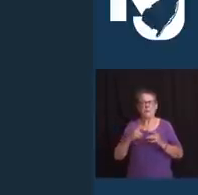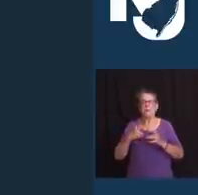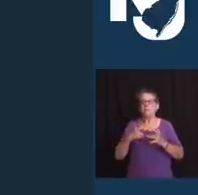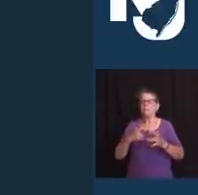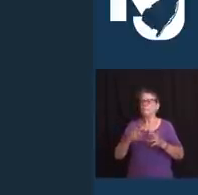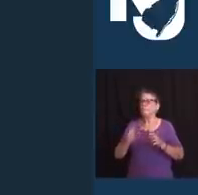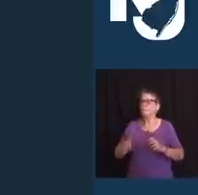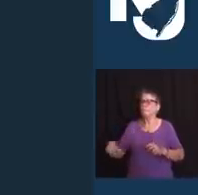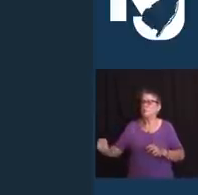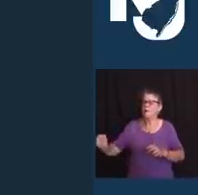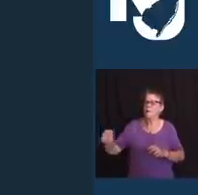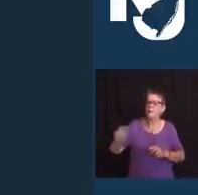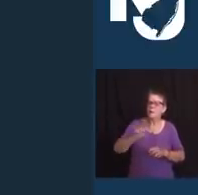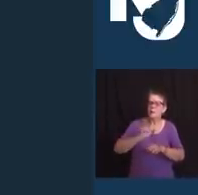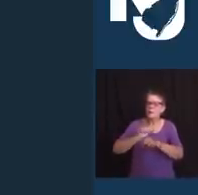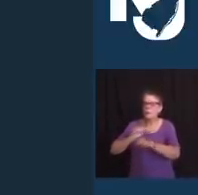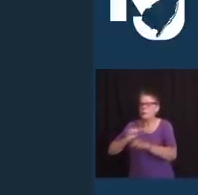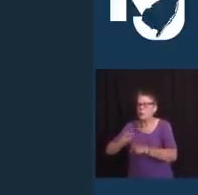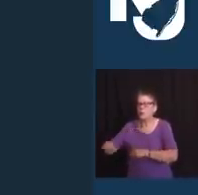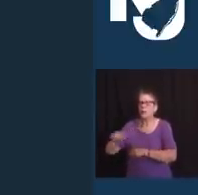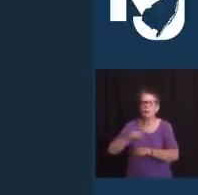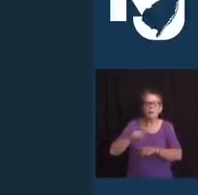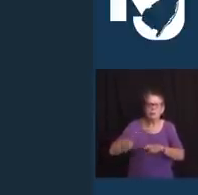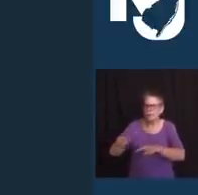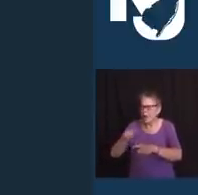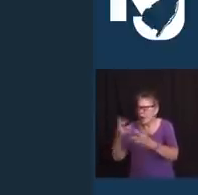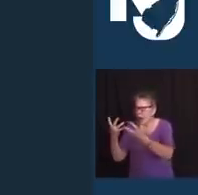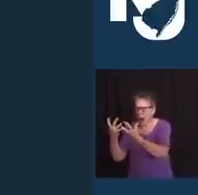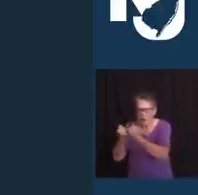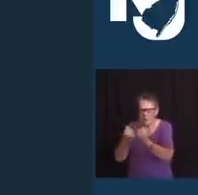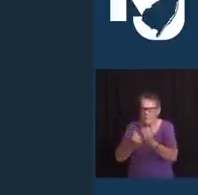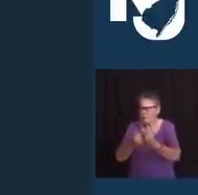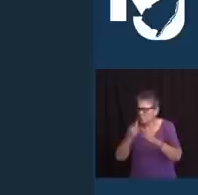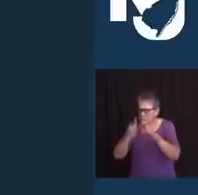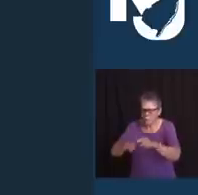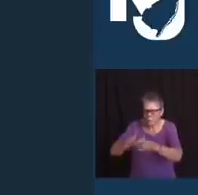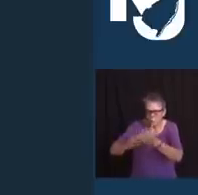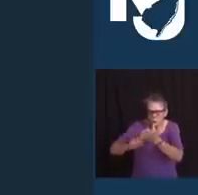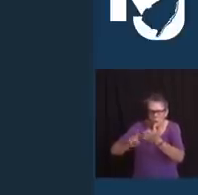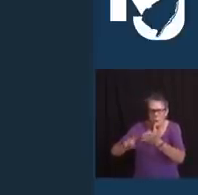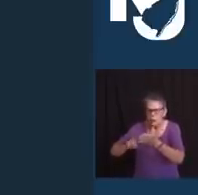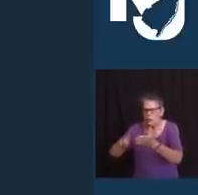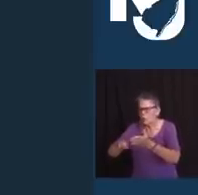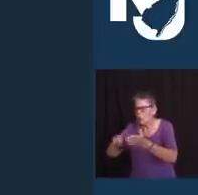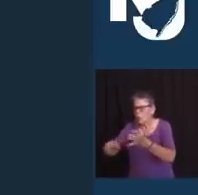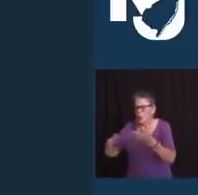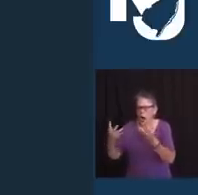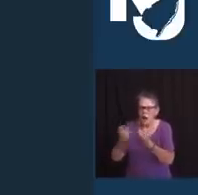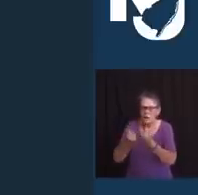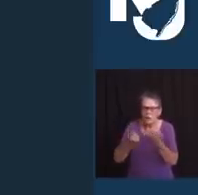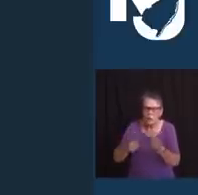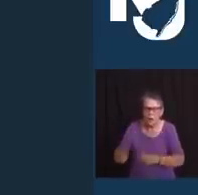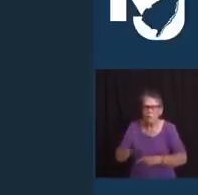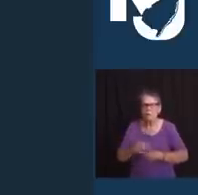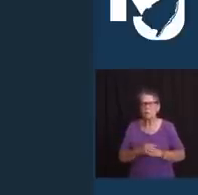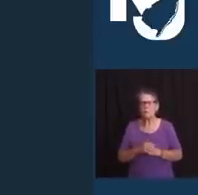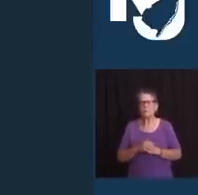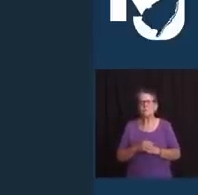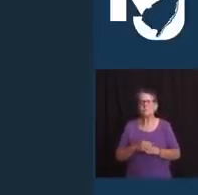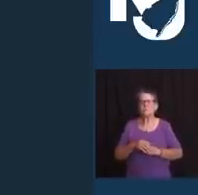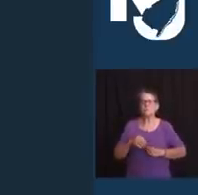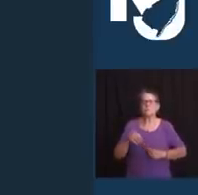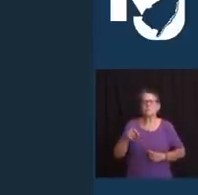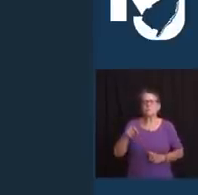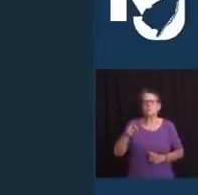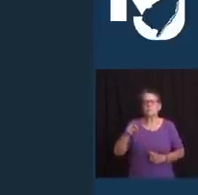in crash reconstructions. A native of Brooklyn and a graduate of John Jay College, he lived in Galloway Township and served most